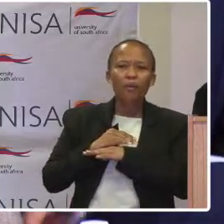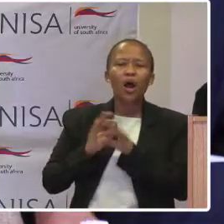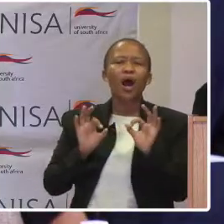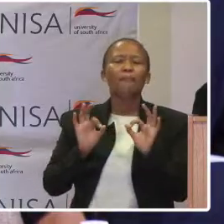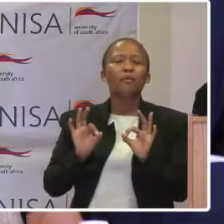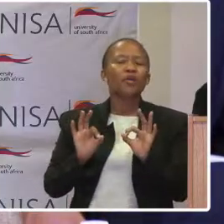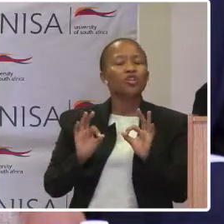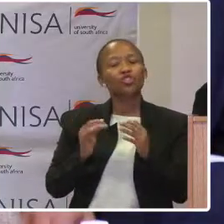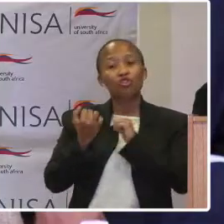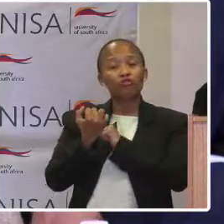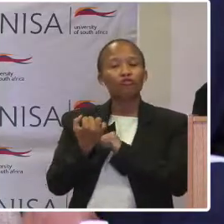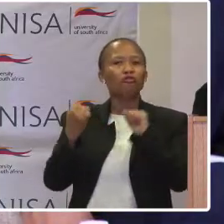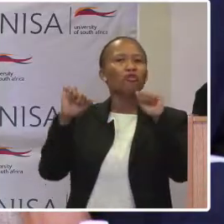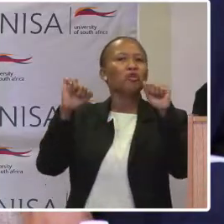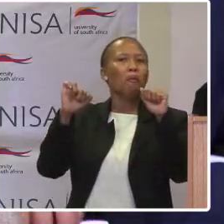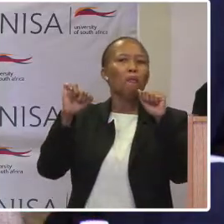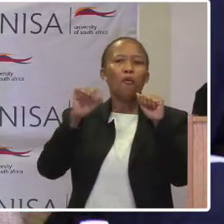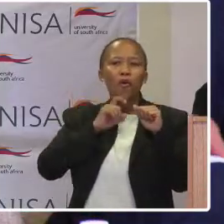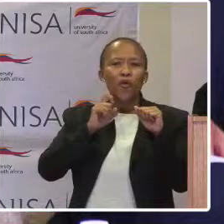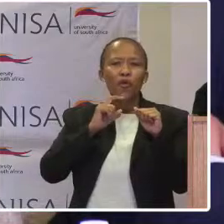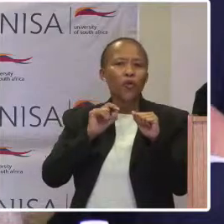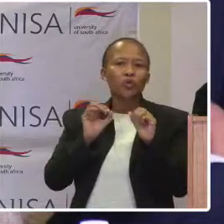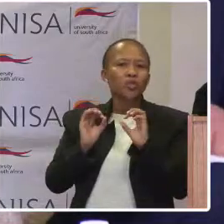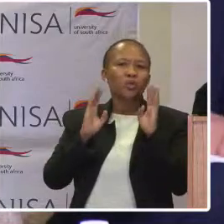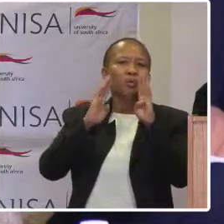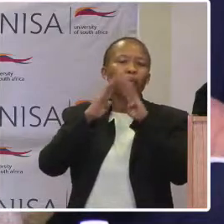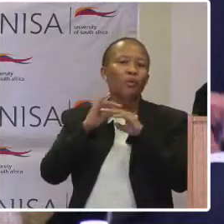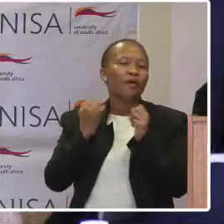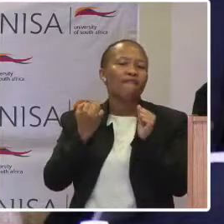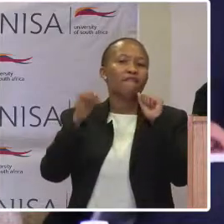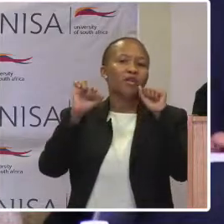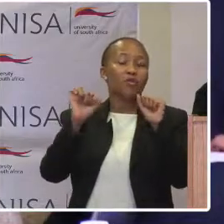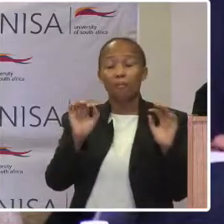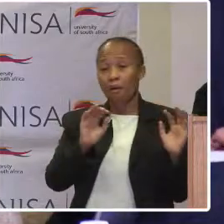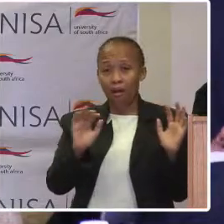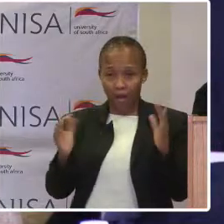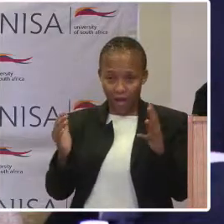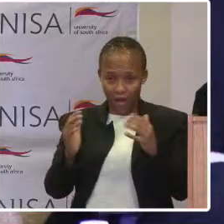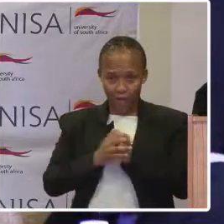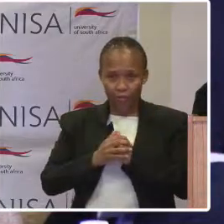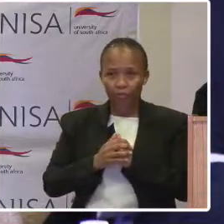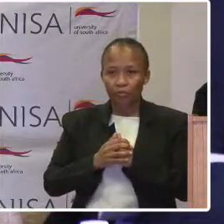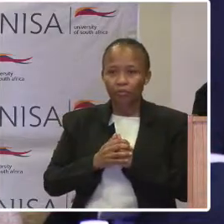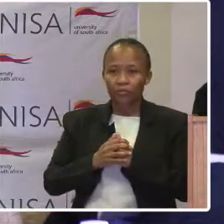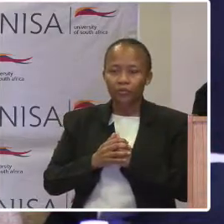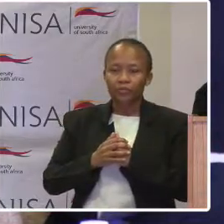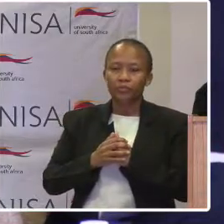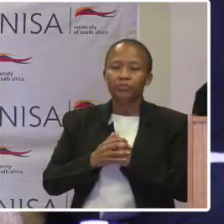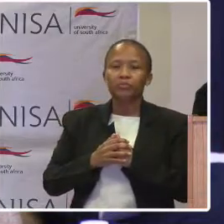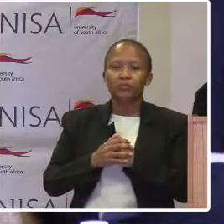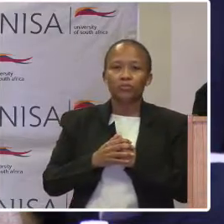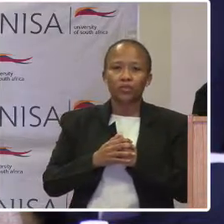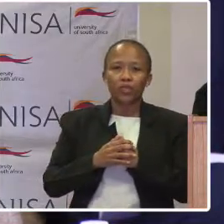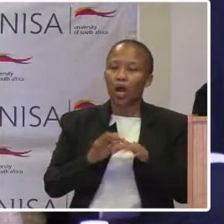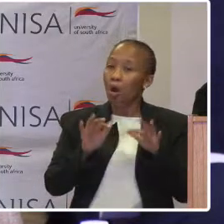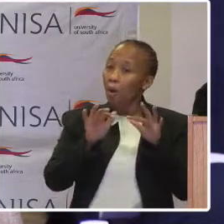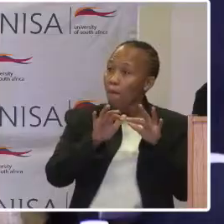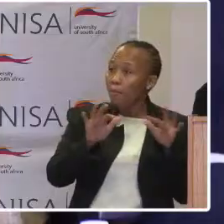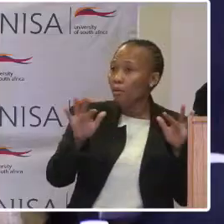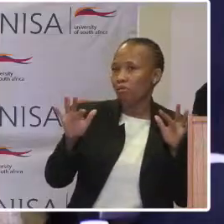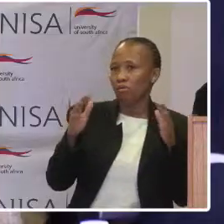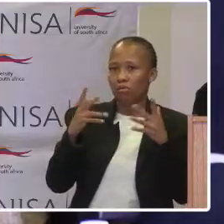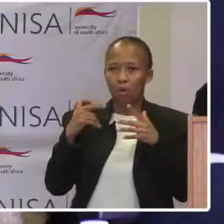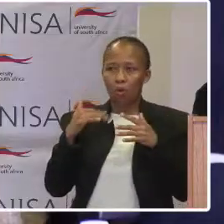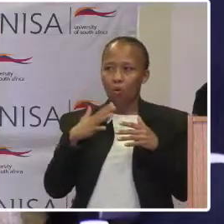and freedom of use, wherein we give everybody for air travel that freedom.